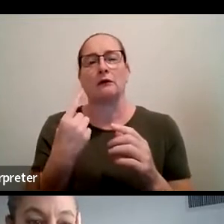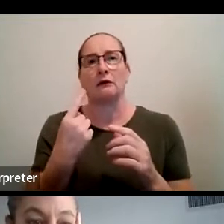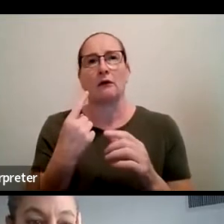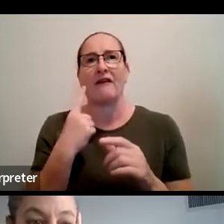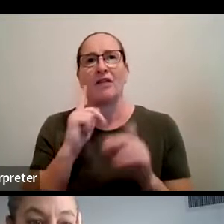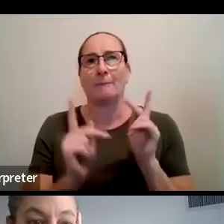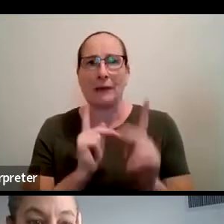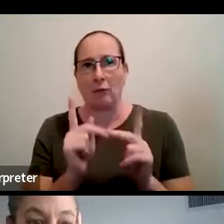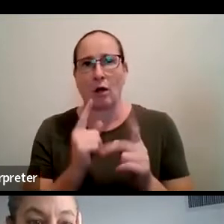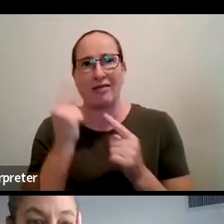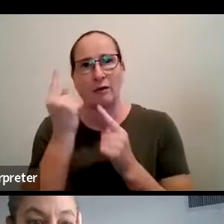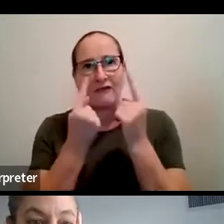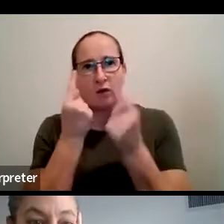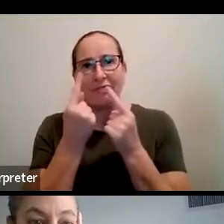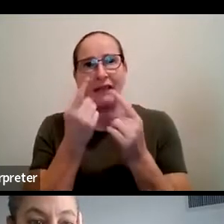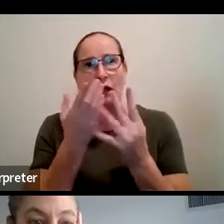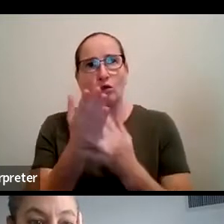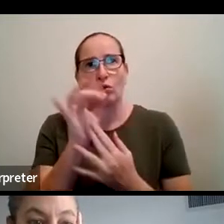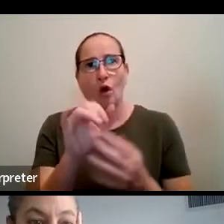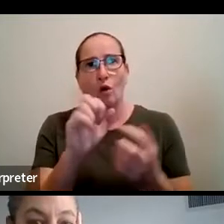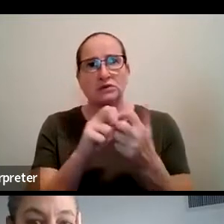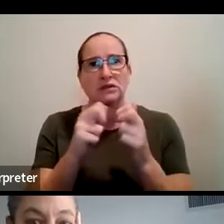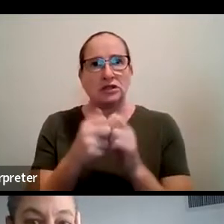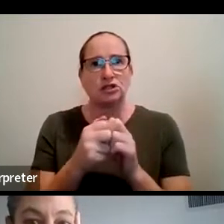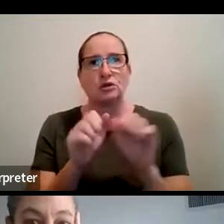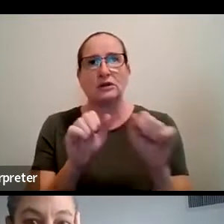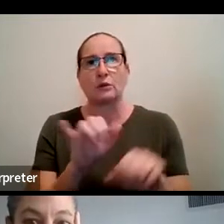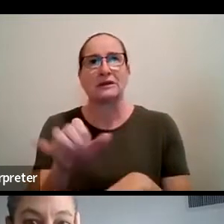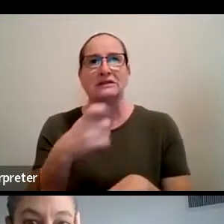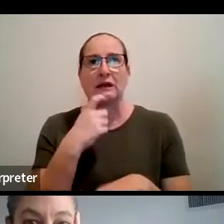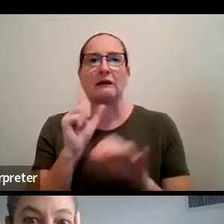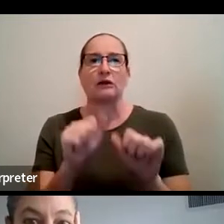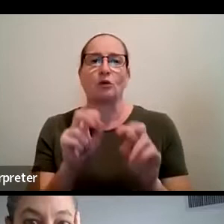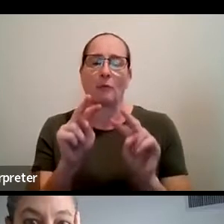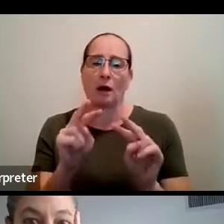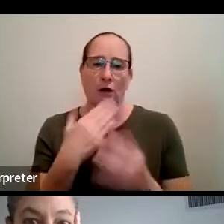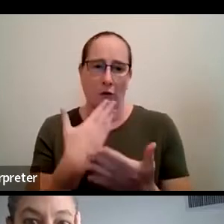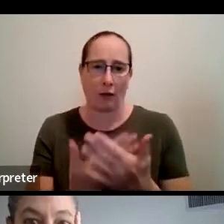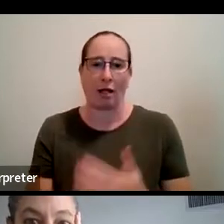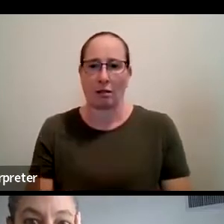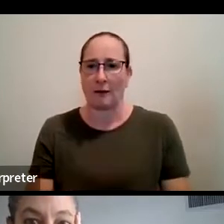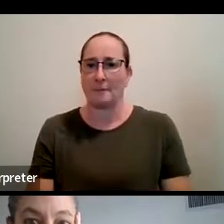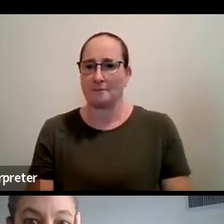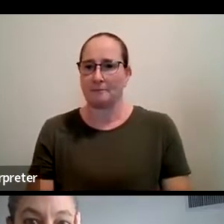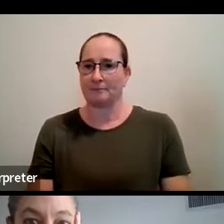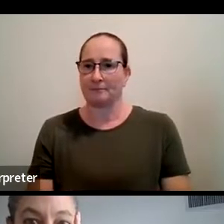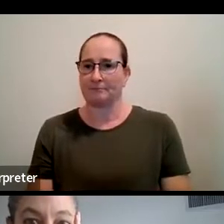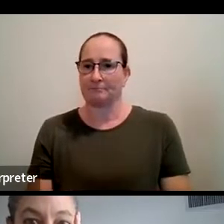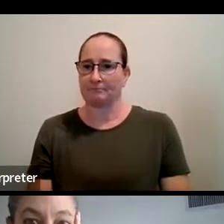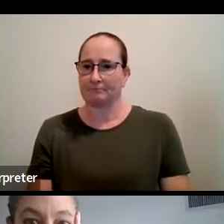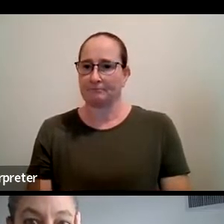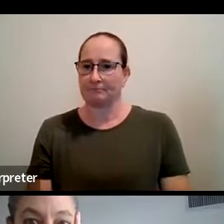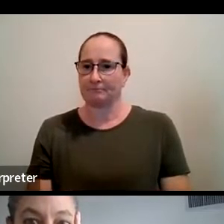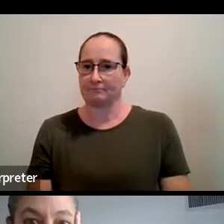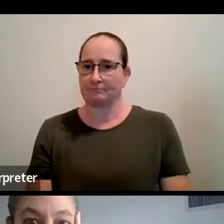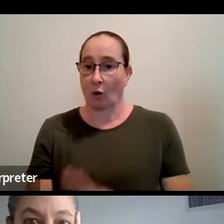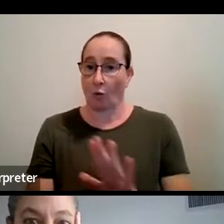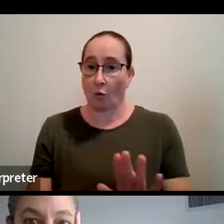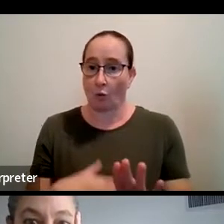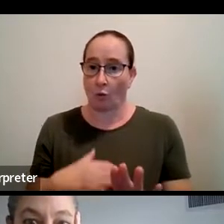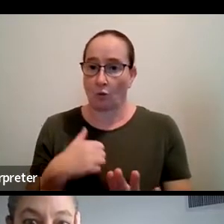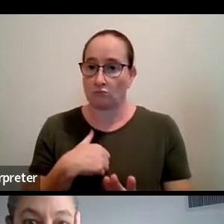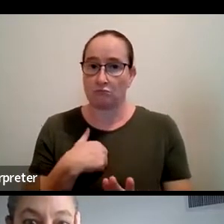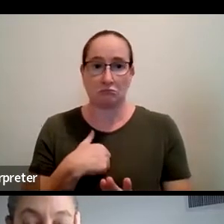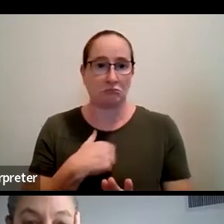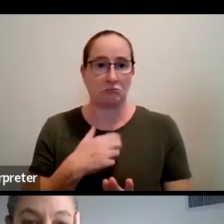those issues and, as Amy said, do monitoring well. Thanks, Jim. Sorry, Please. Pat. Yes,